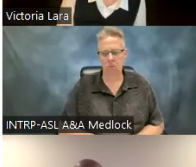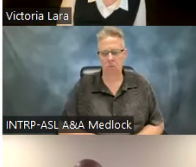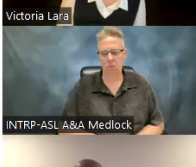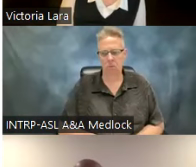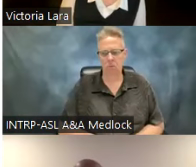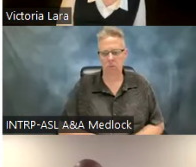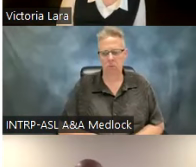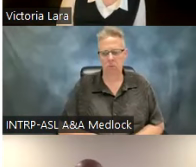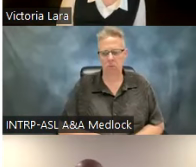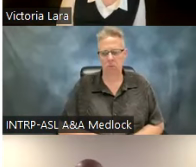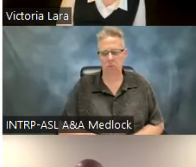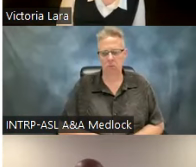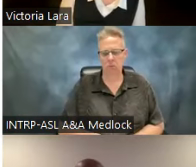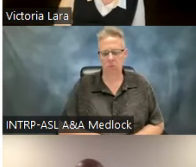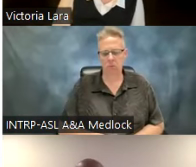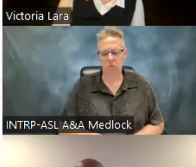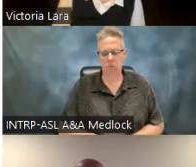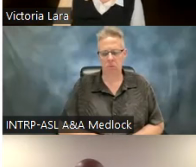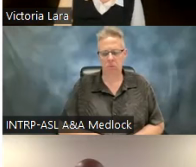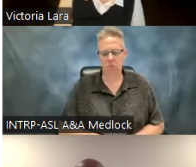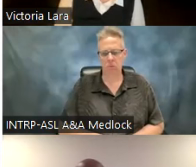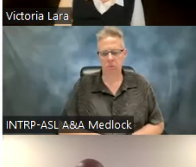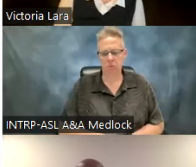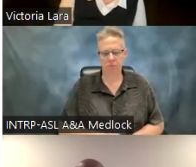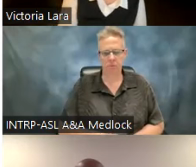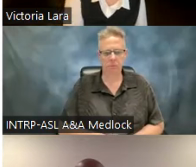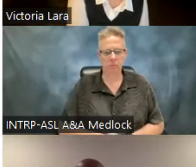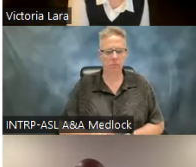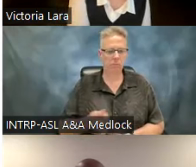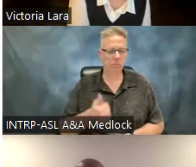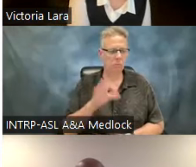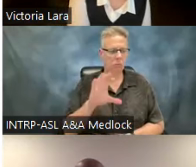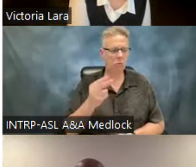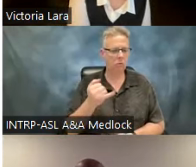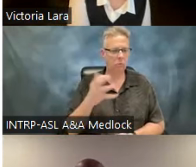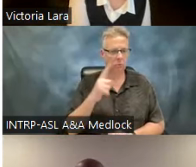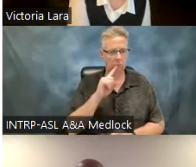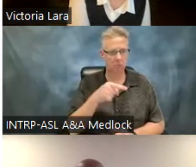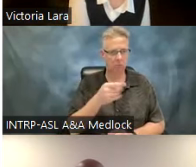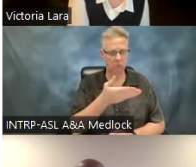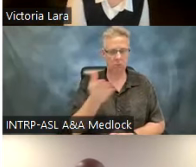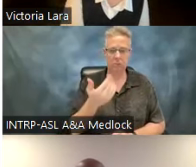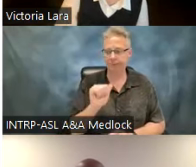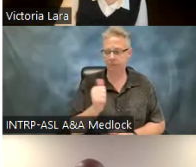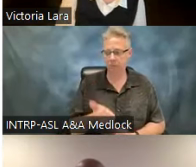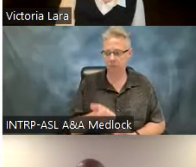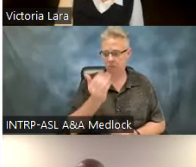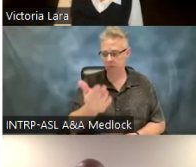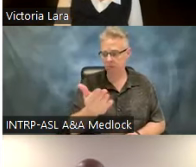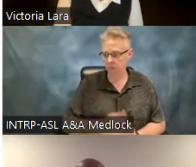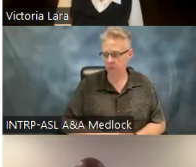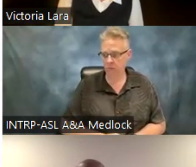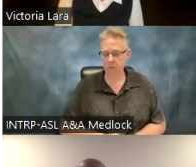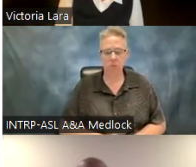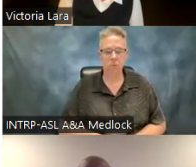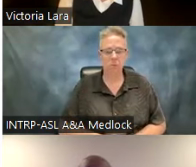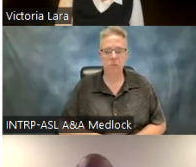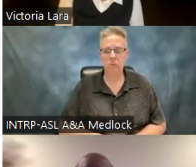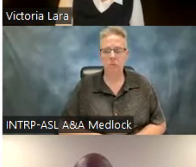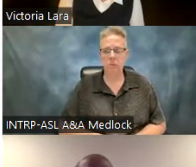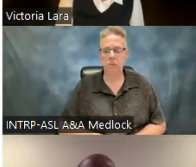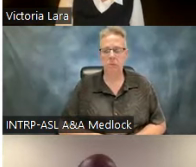Is there any other co-chairs would like to answer? Or do you have any suggestions? I